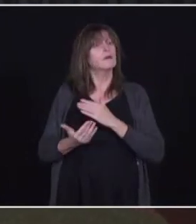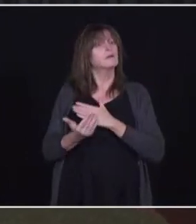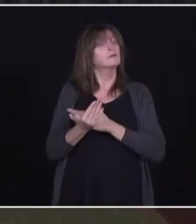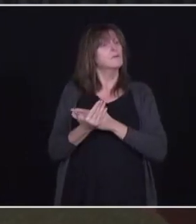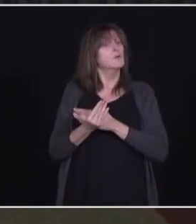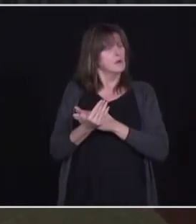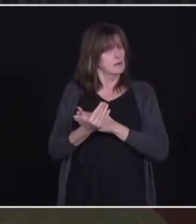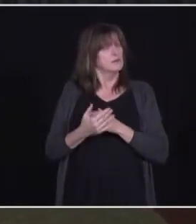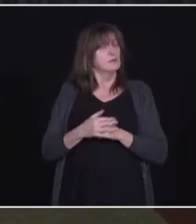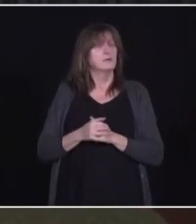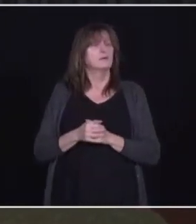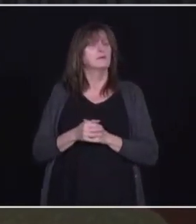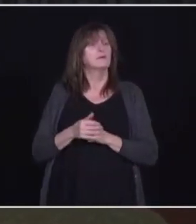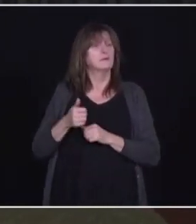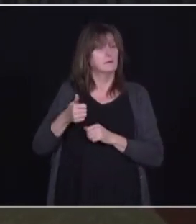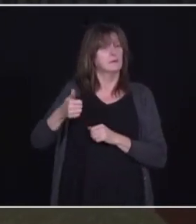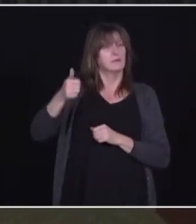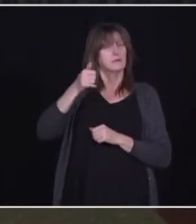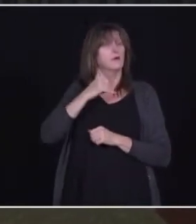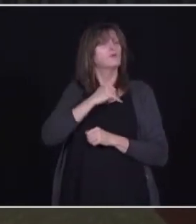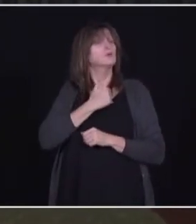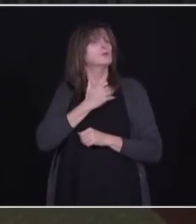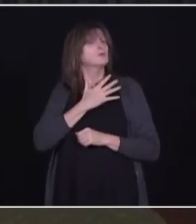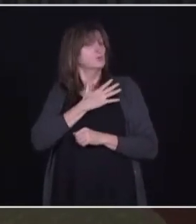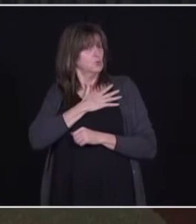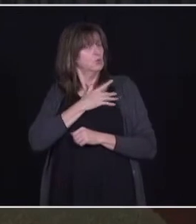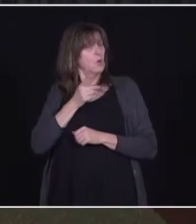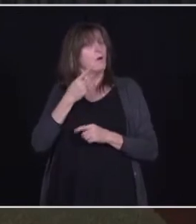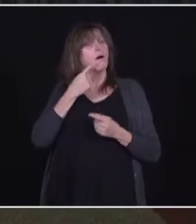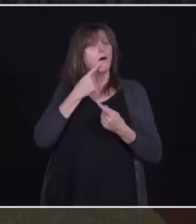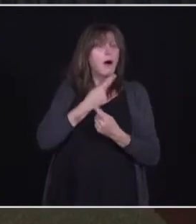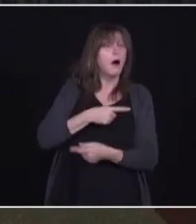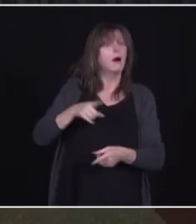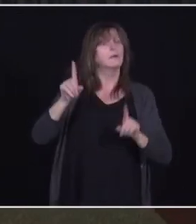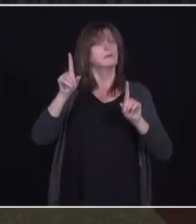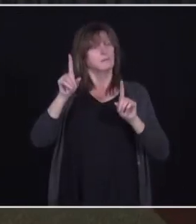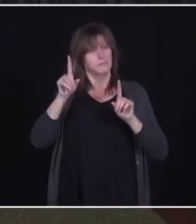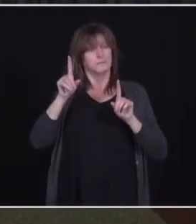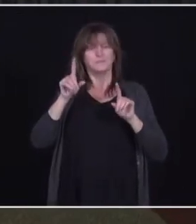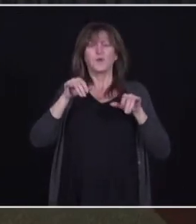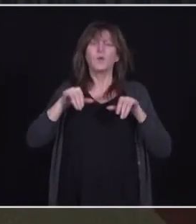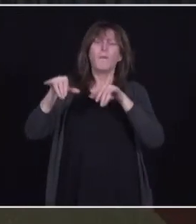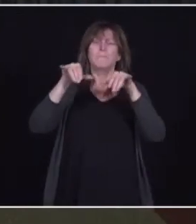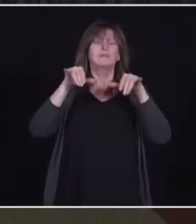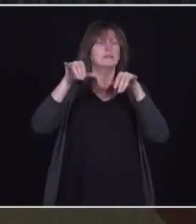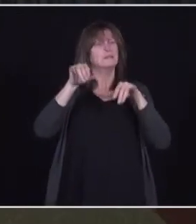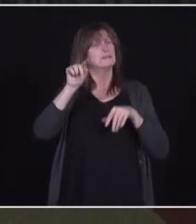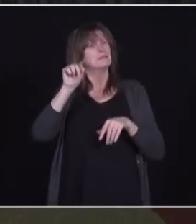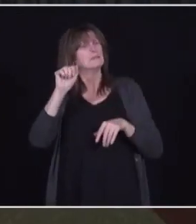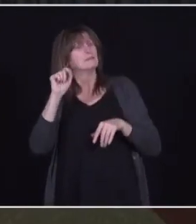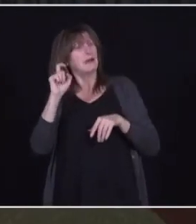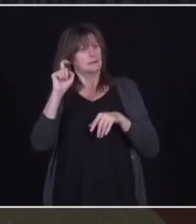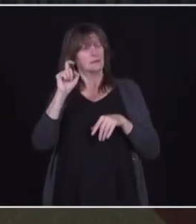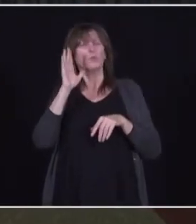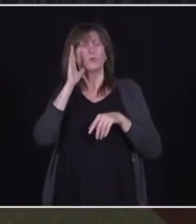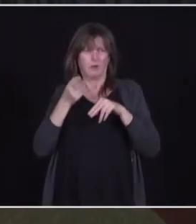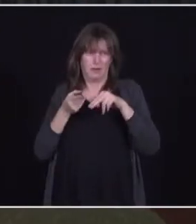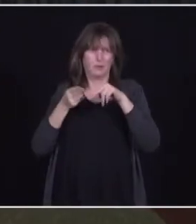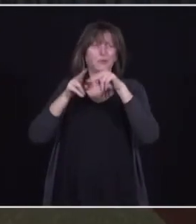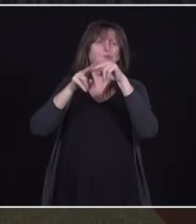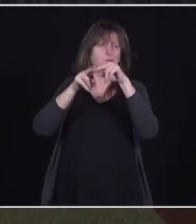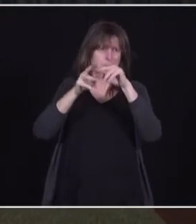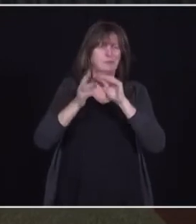carbon tax that's going to go from the current level of $30 a ton to $170 a ton. Now, you're currently